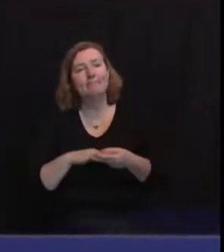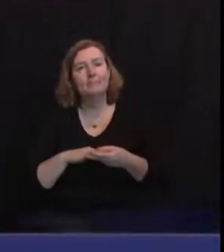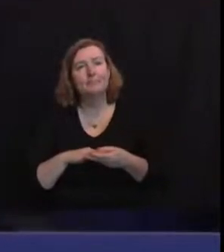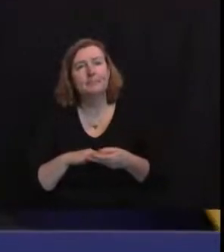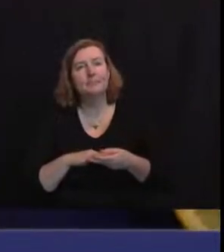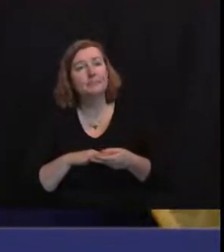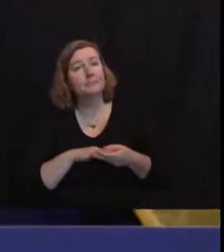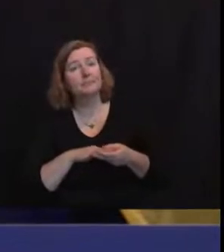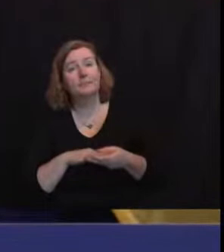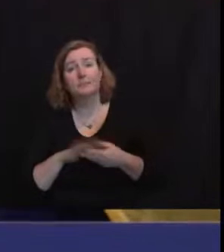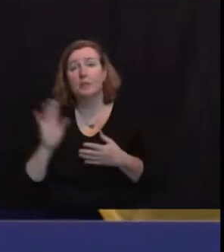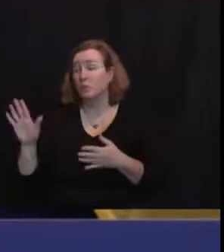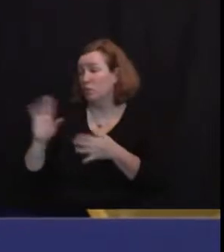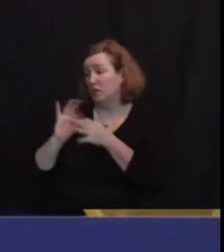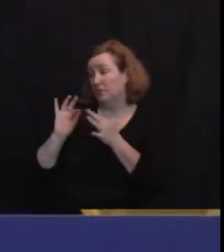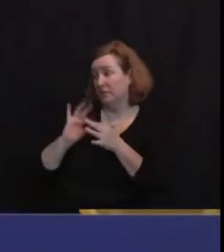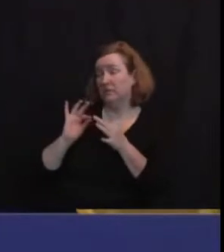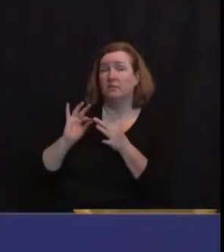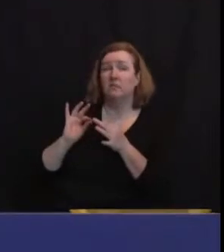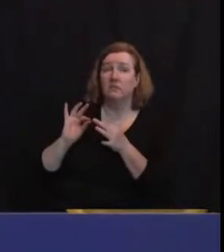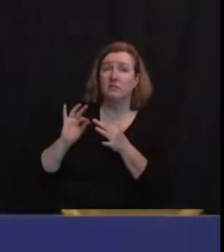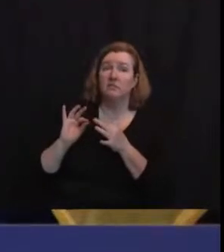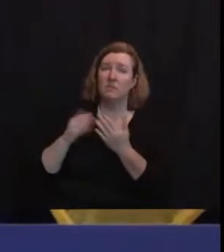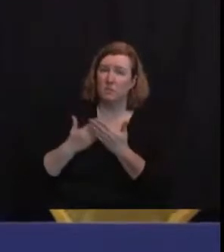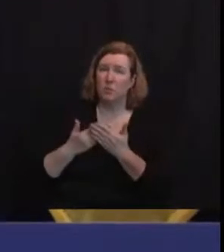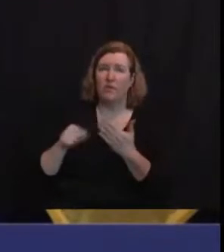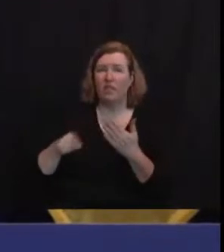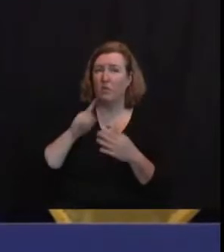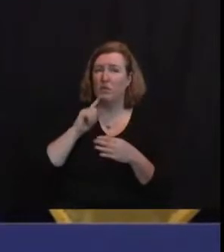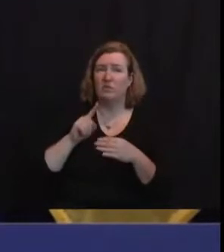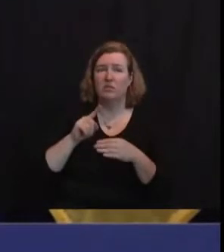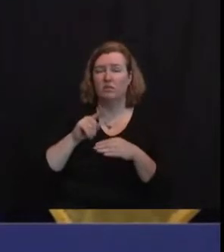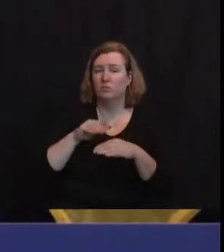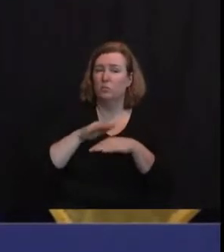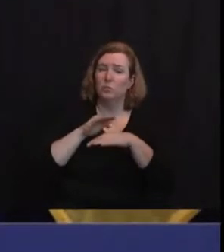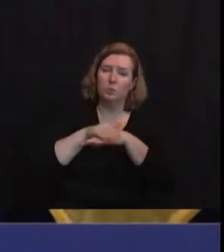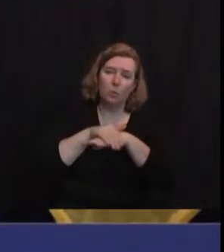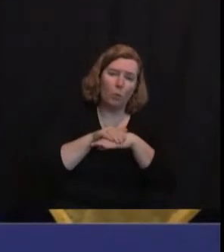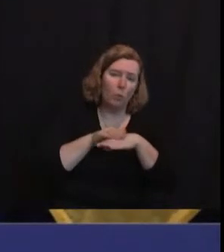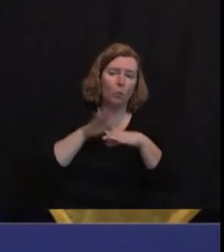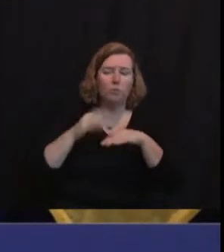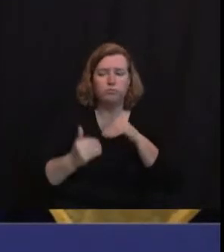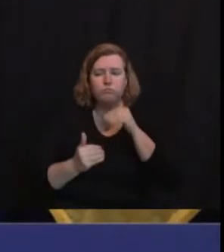we do is going to be incremental and gradual. Thank you. Dave, let's go to you. Good afternoon.